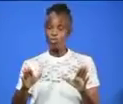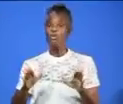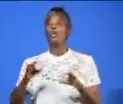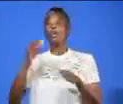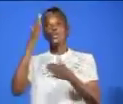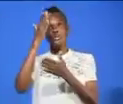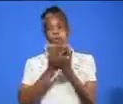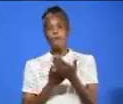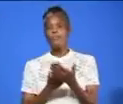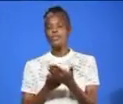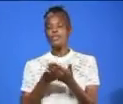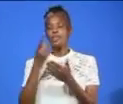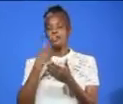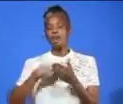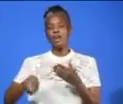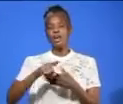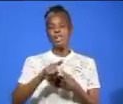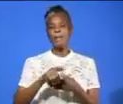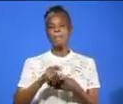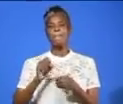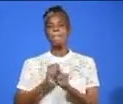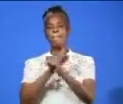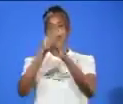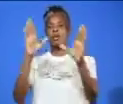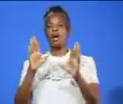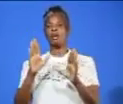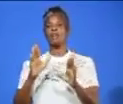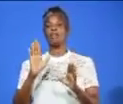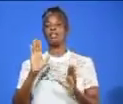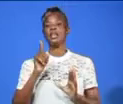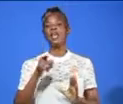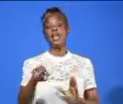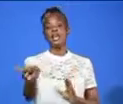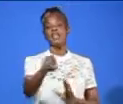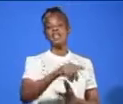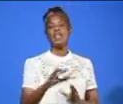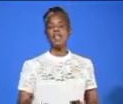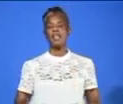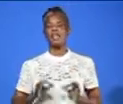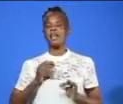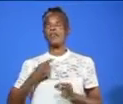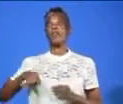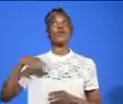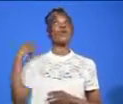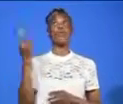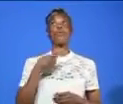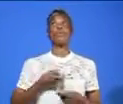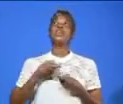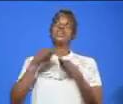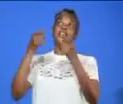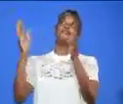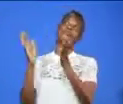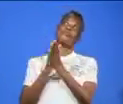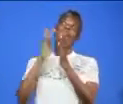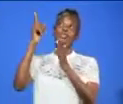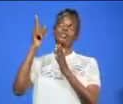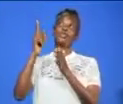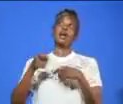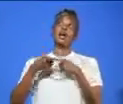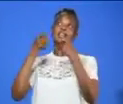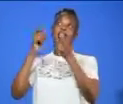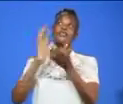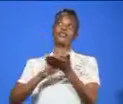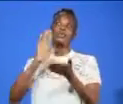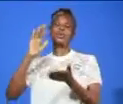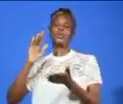miraculous in his or her life. And we will only give you the praise and the glory. And